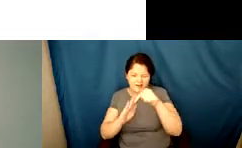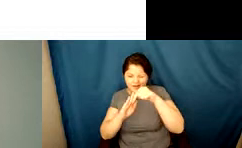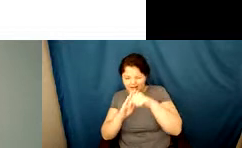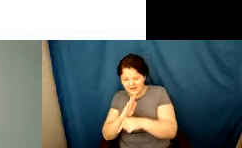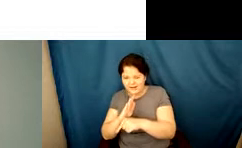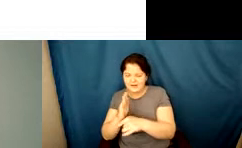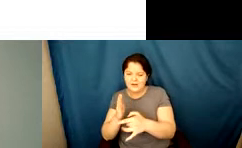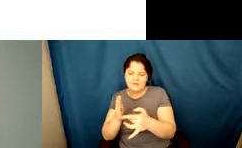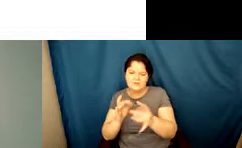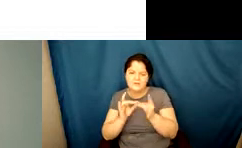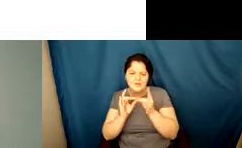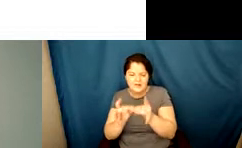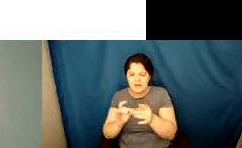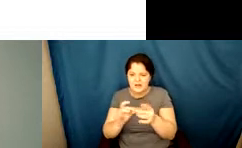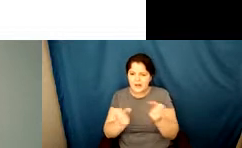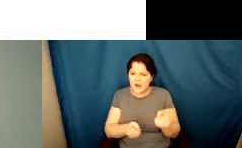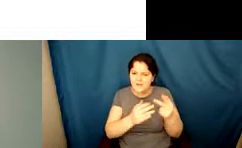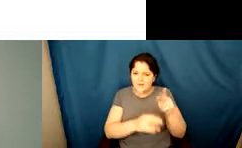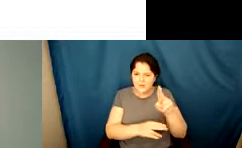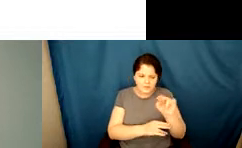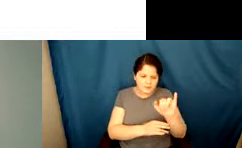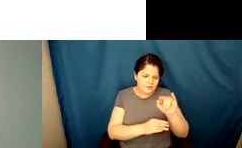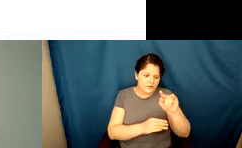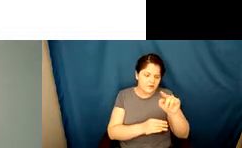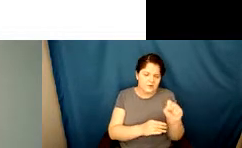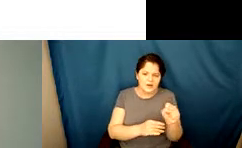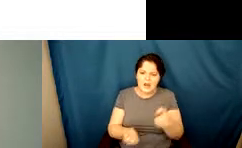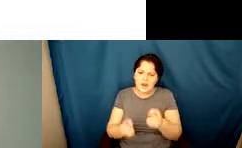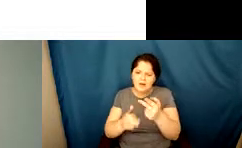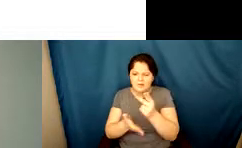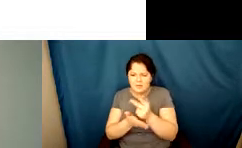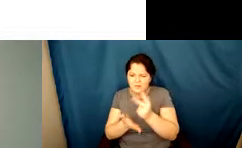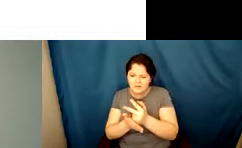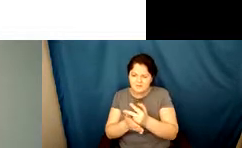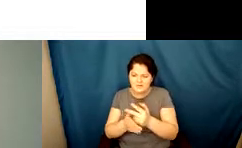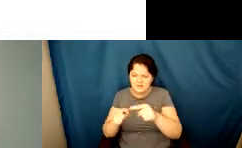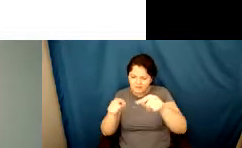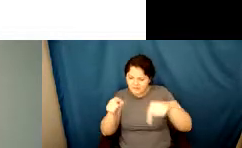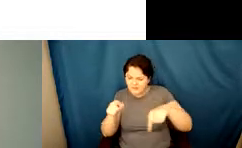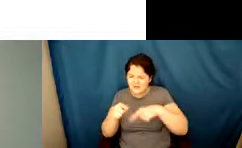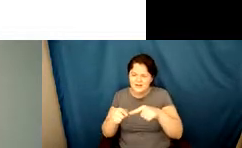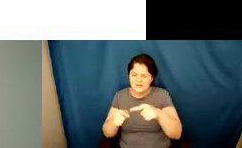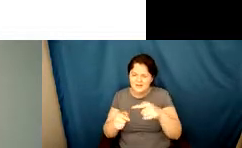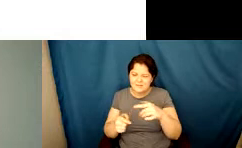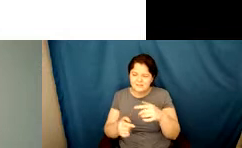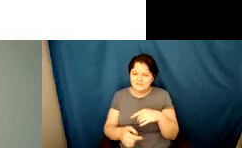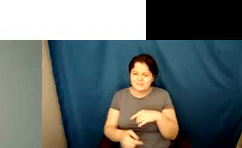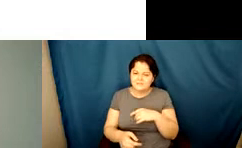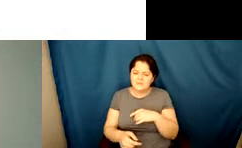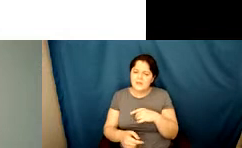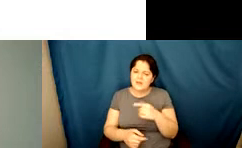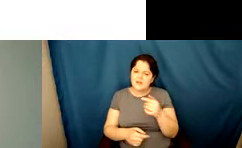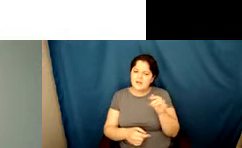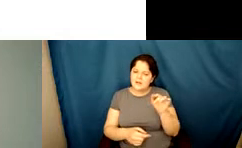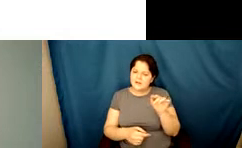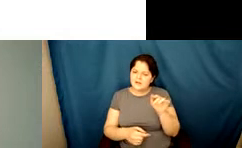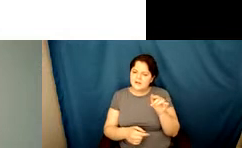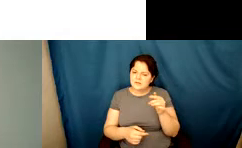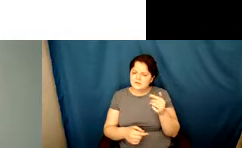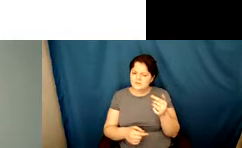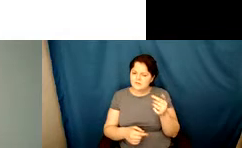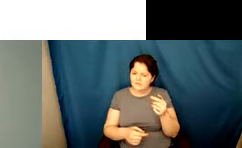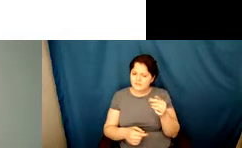on the number of units, number of parking spaces. And so I don't. Breen can answer the question about the parking impact study. I'm